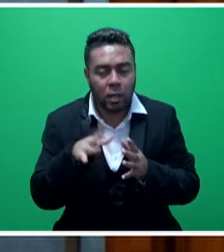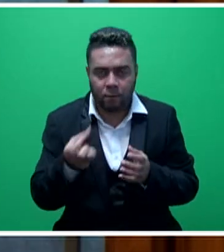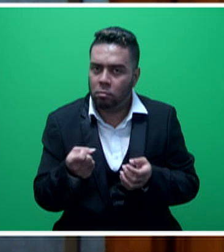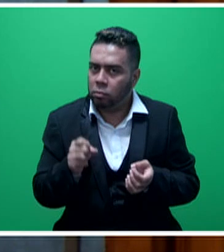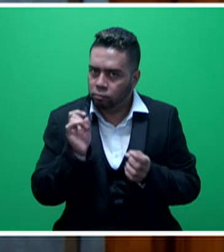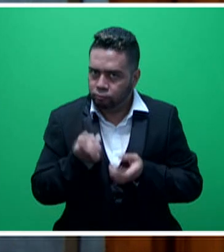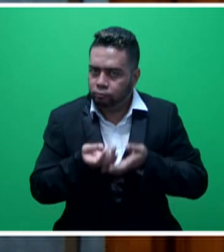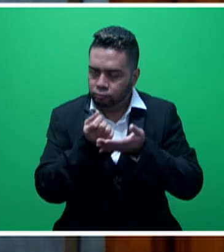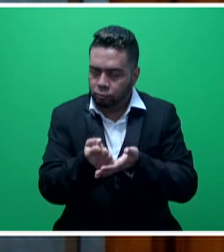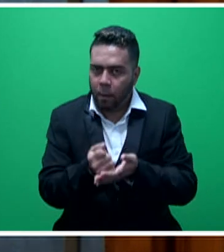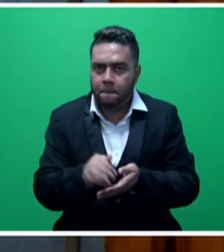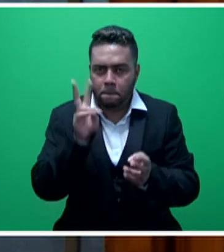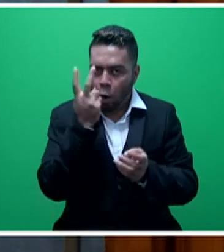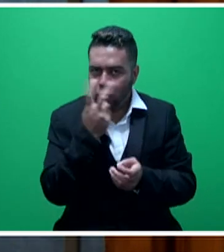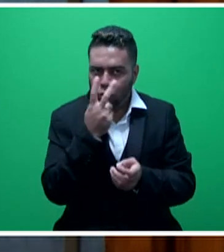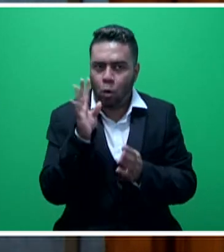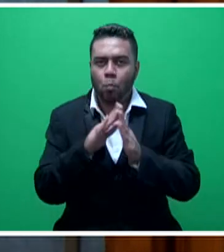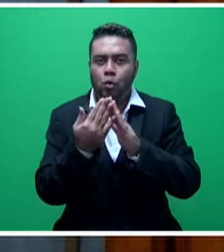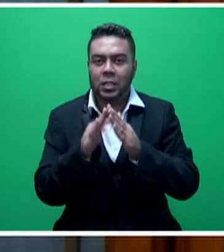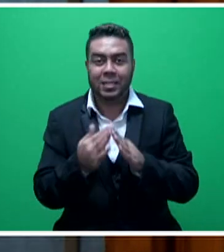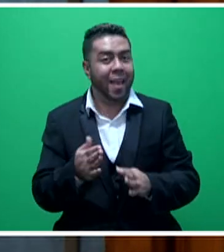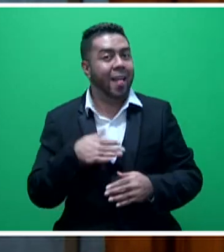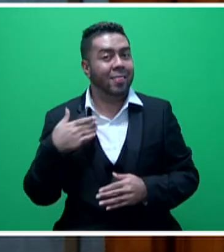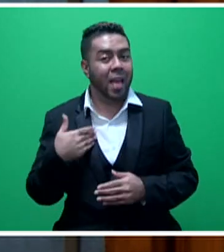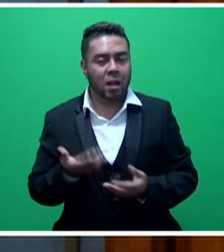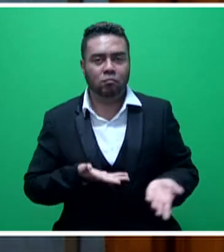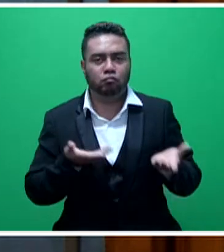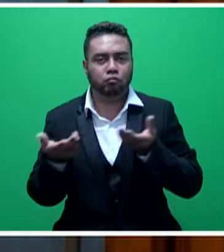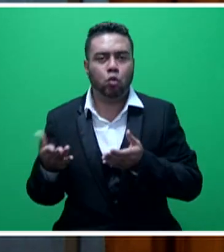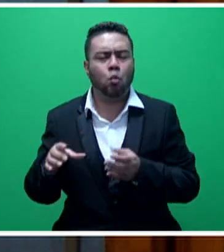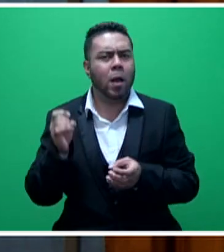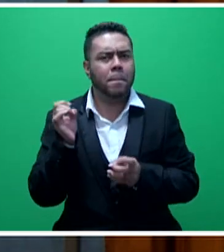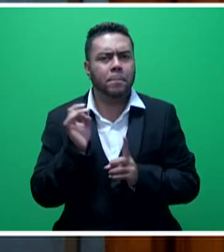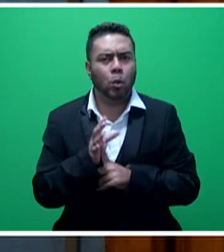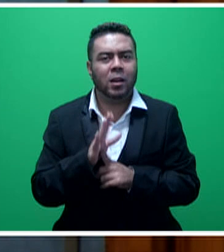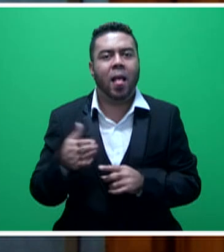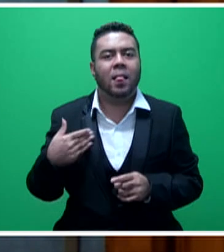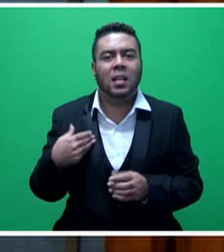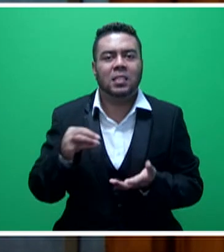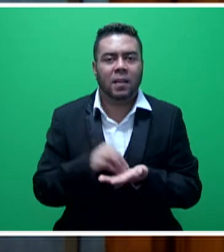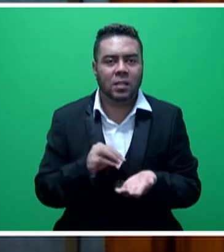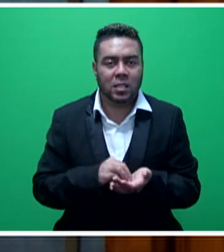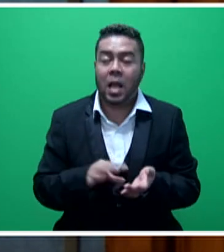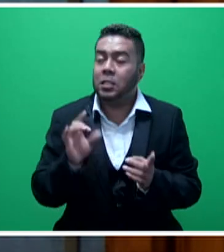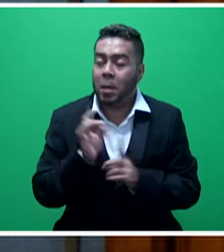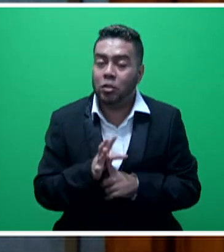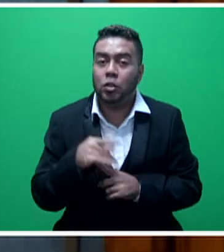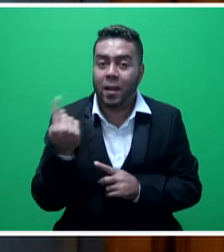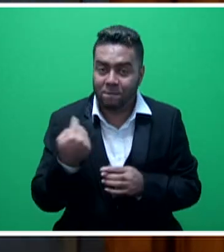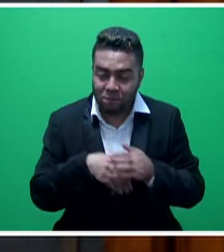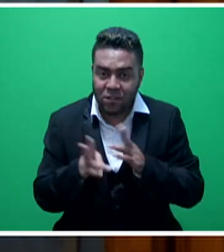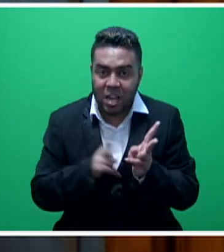messages, monitoring community health, and referring residents to essential health services, especially in